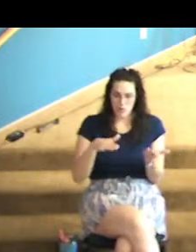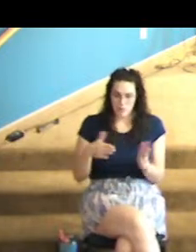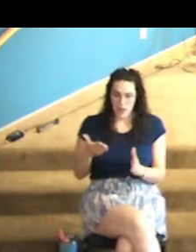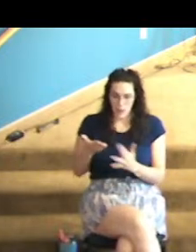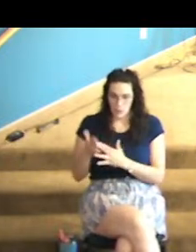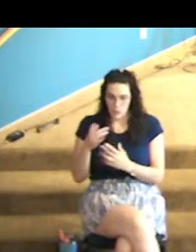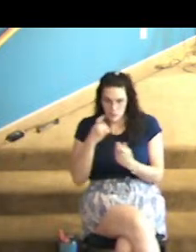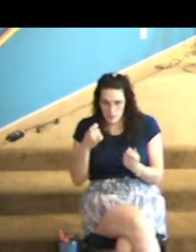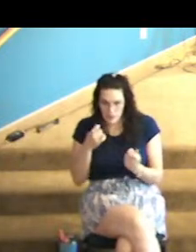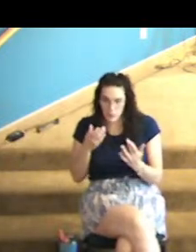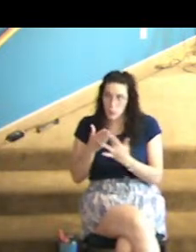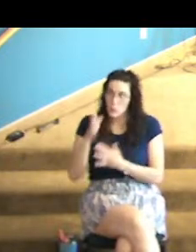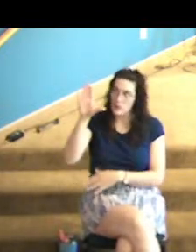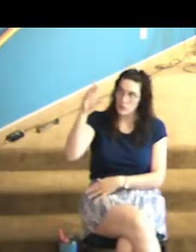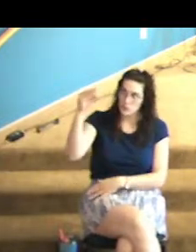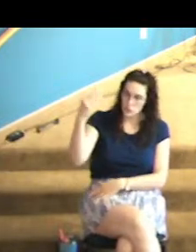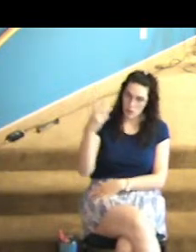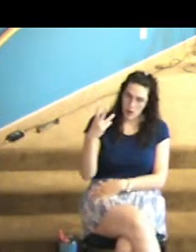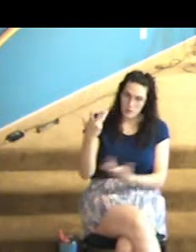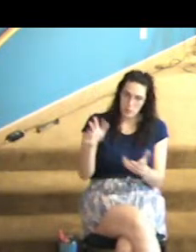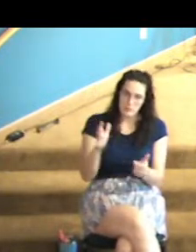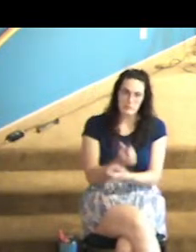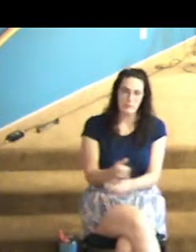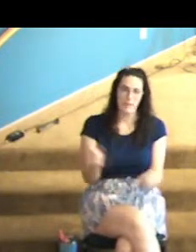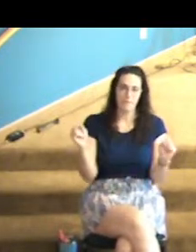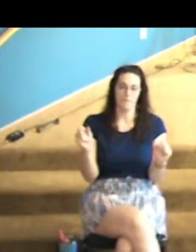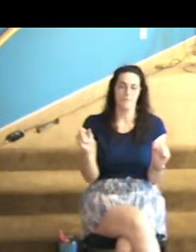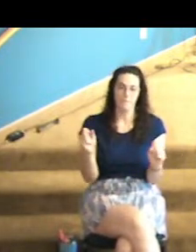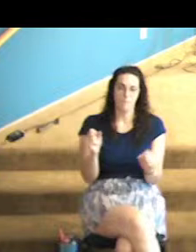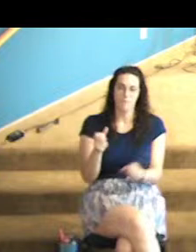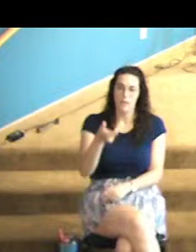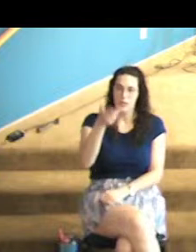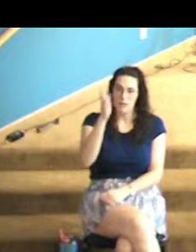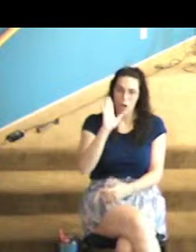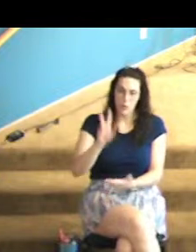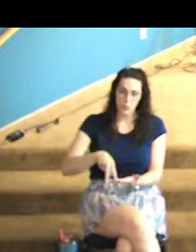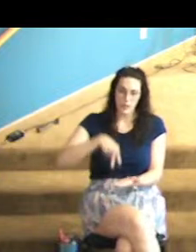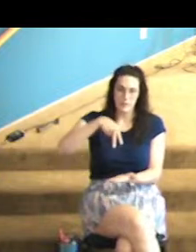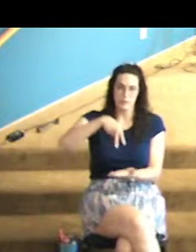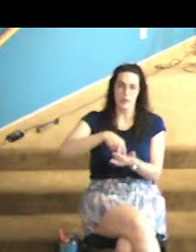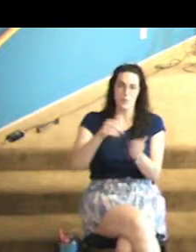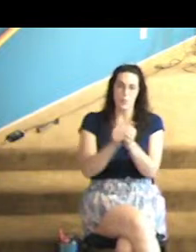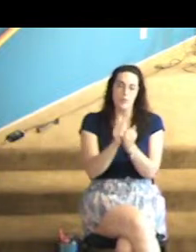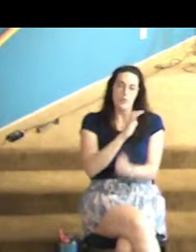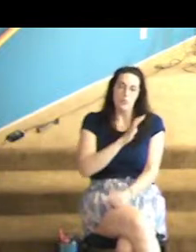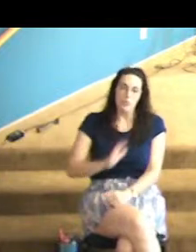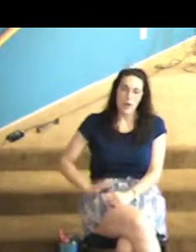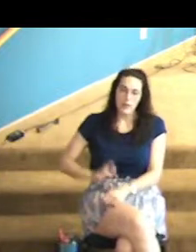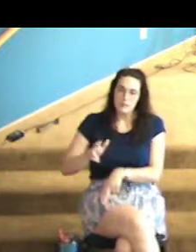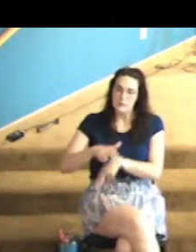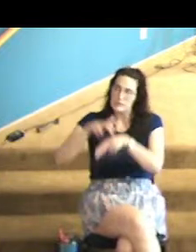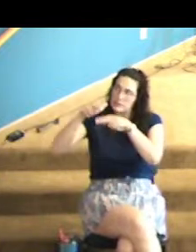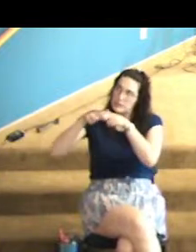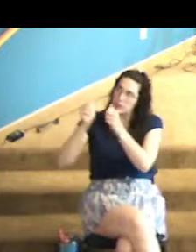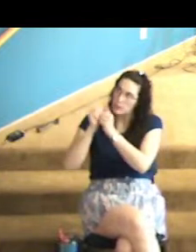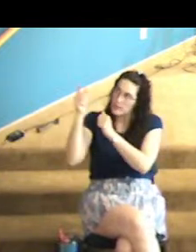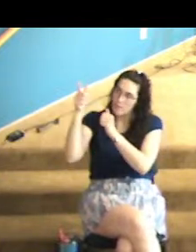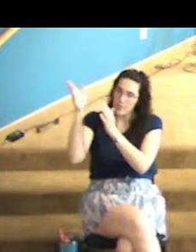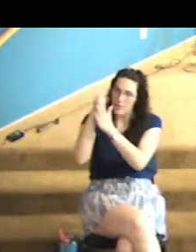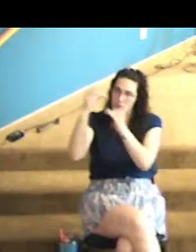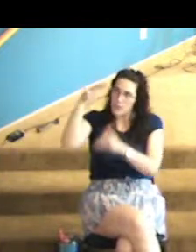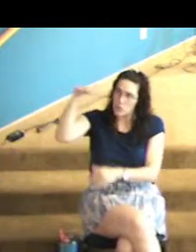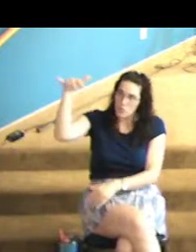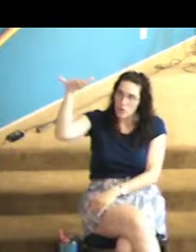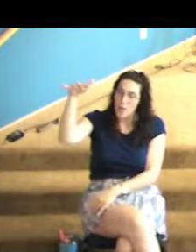is by grace you have been saved. And God raised us up with Christ and seated us with him in the heavenly realms